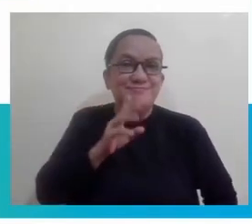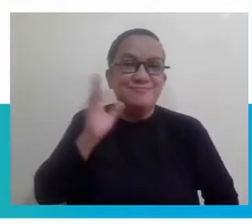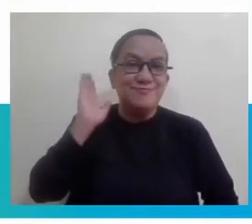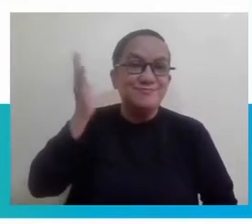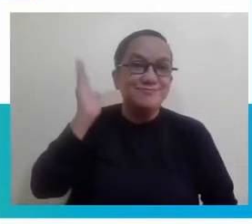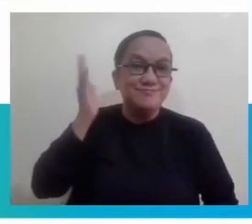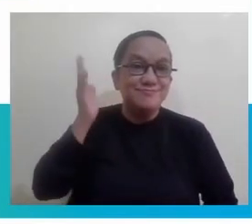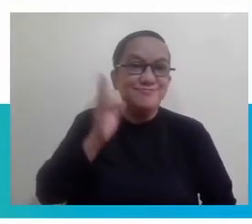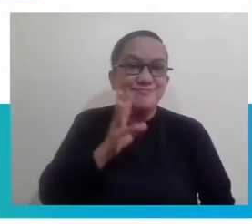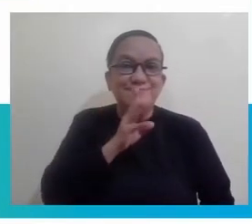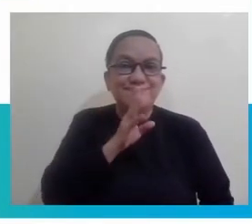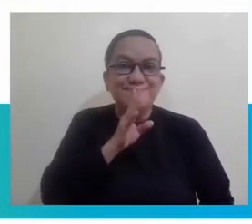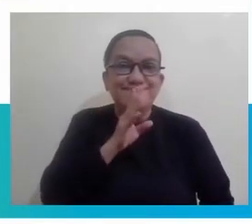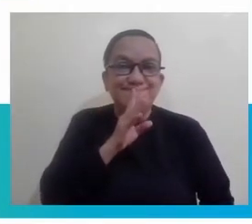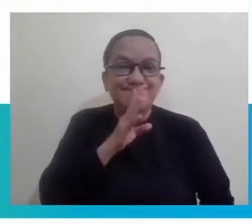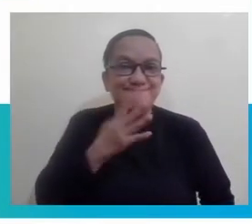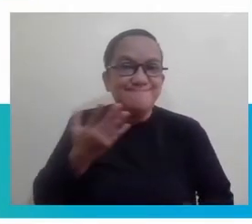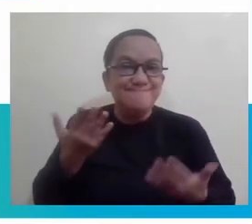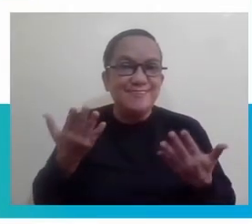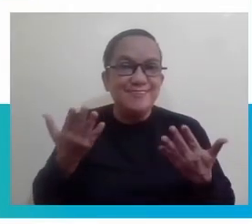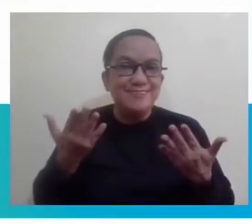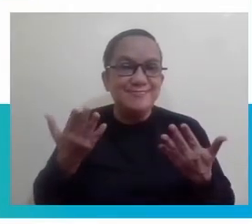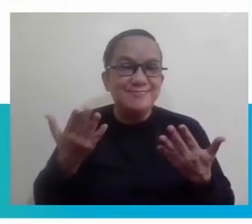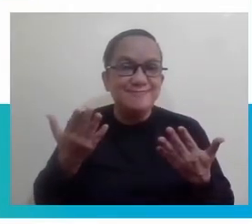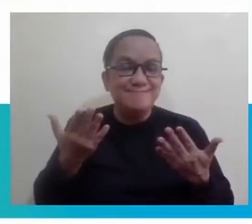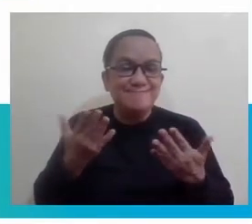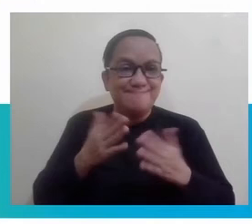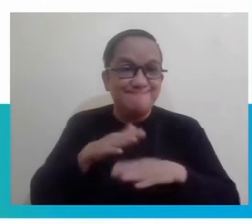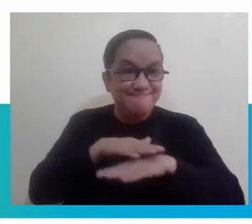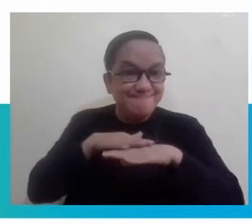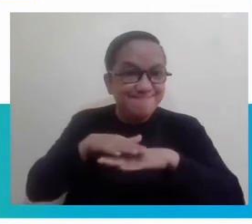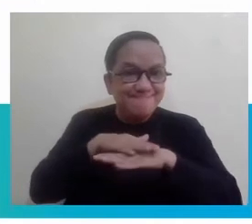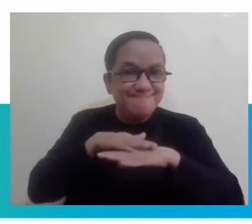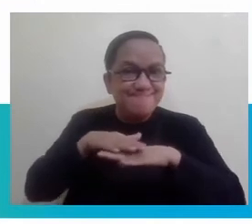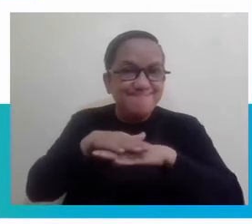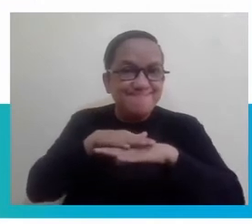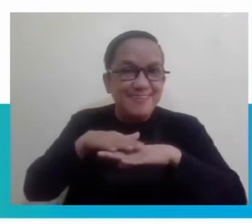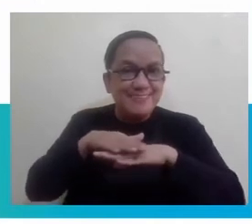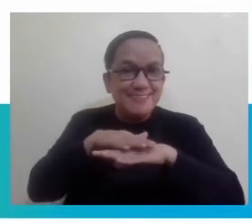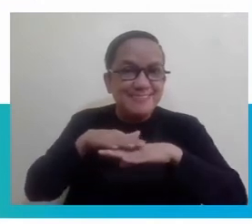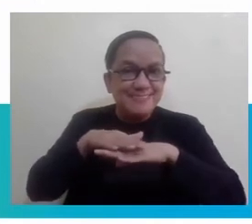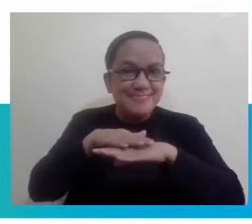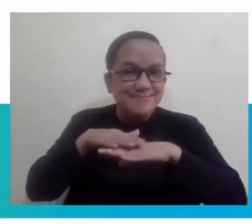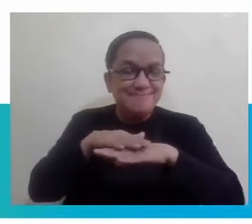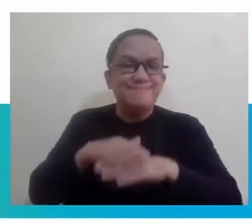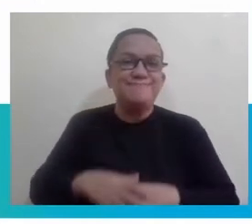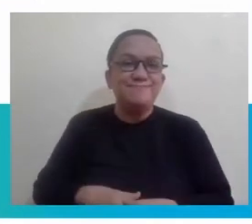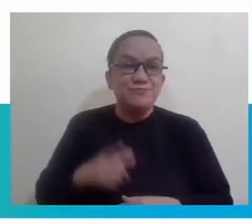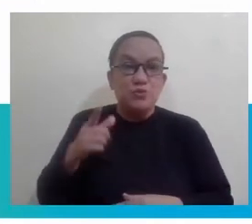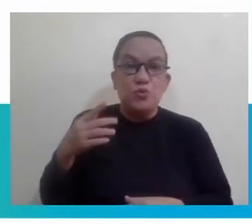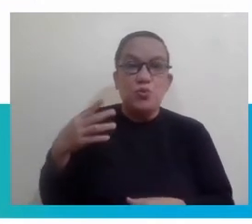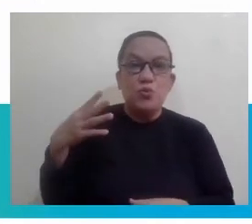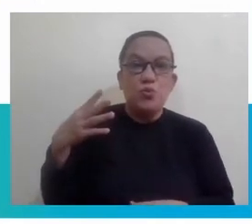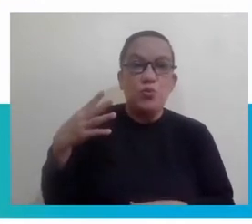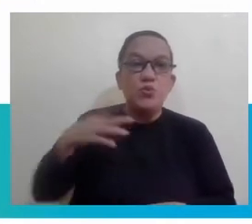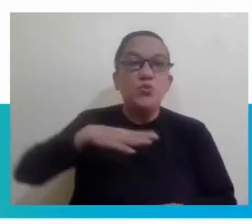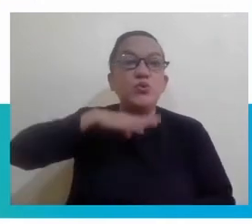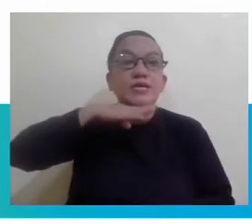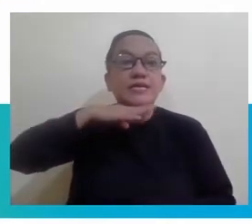by doing. Starting from a few communities in Indo-Pacific, the success of those